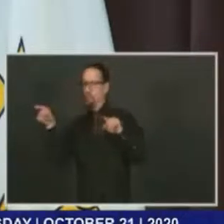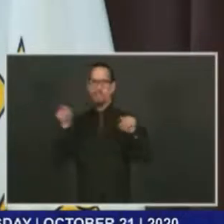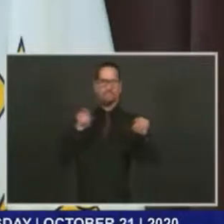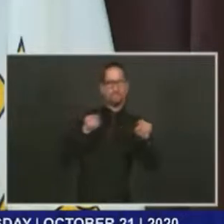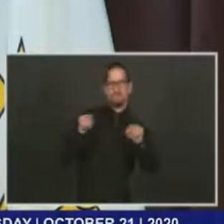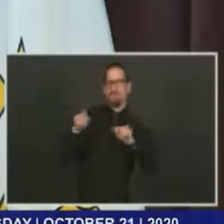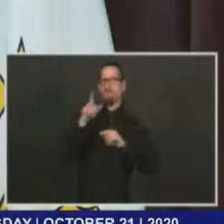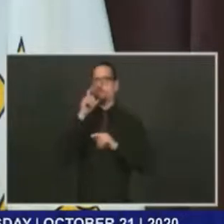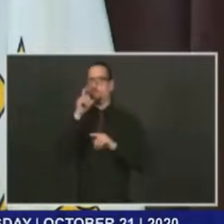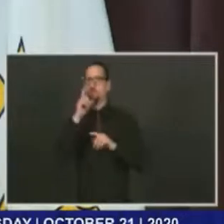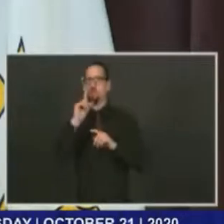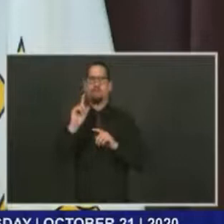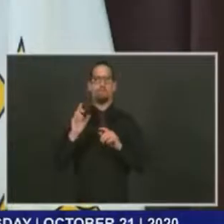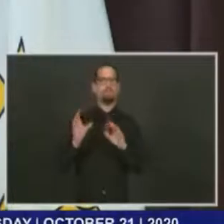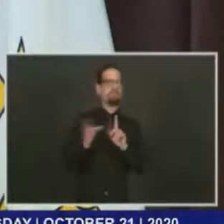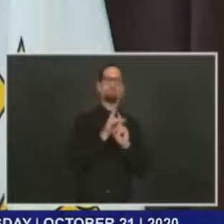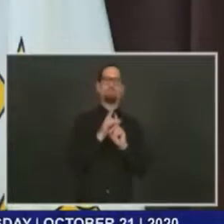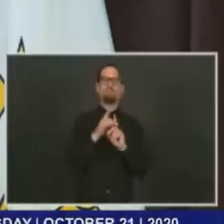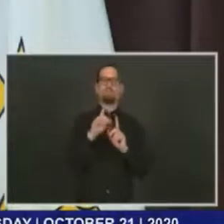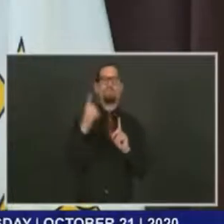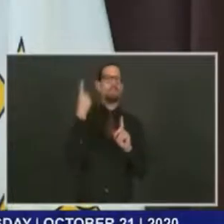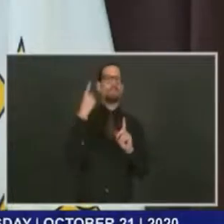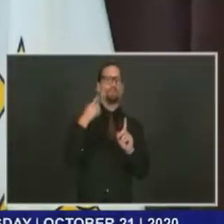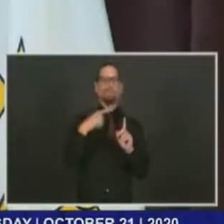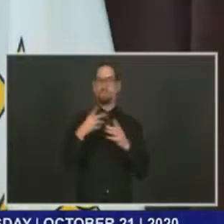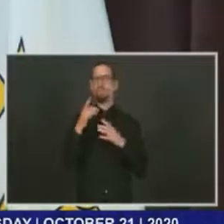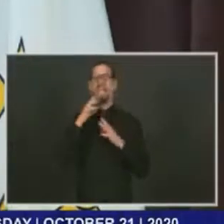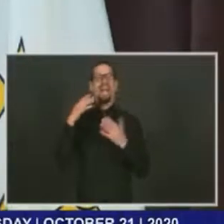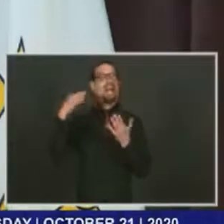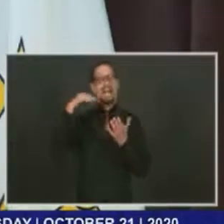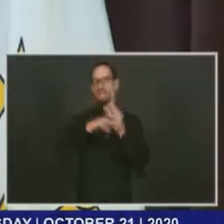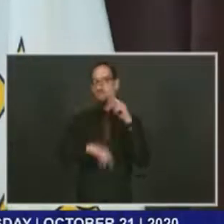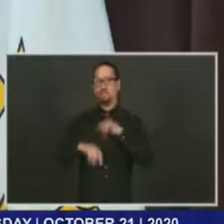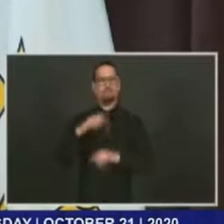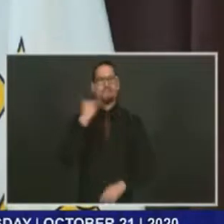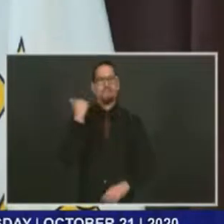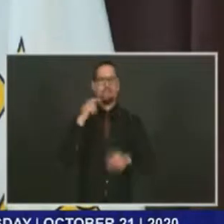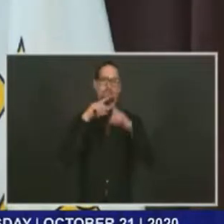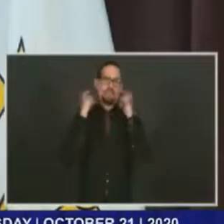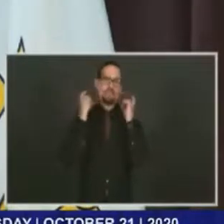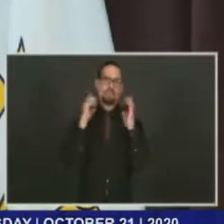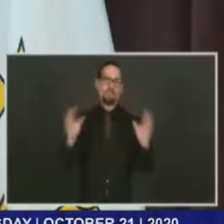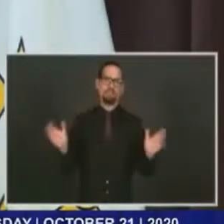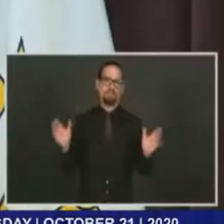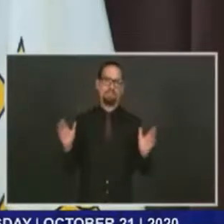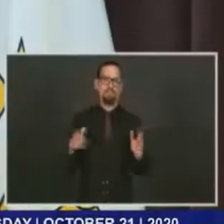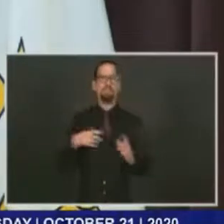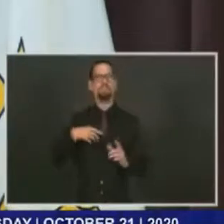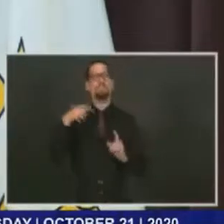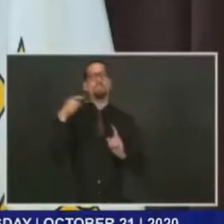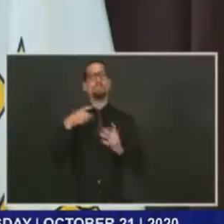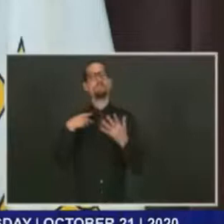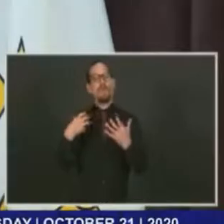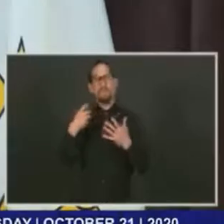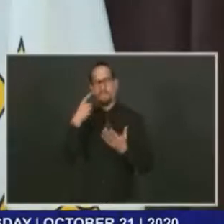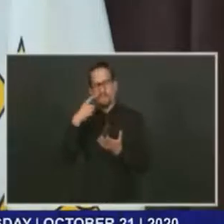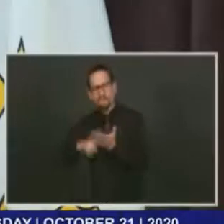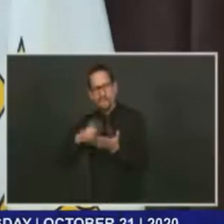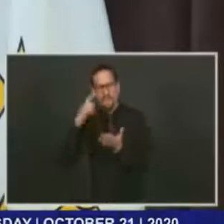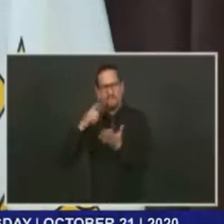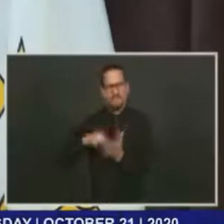itself. From the contact tracing piece, I really want to acknowledge